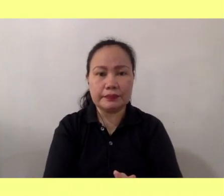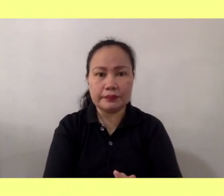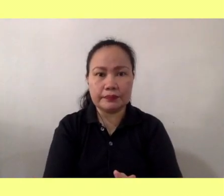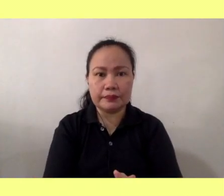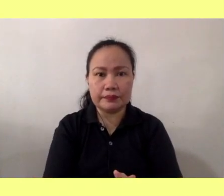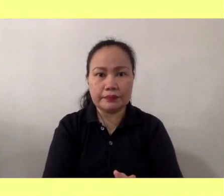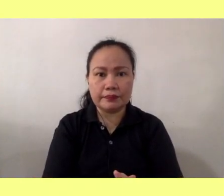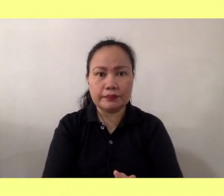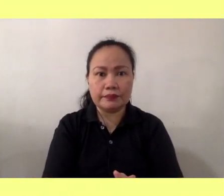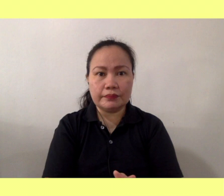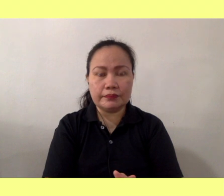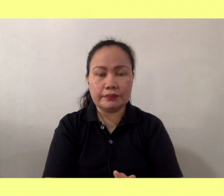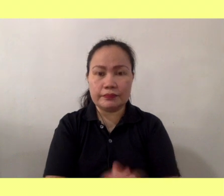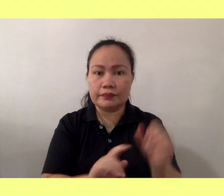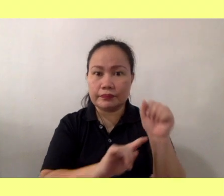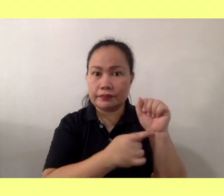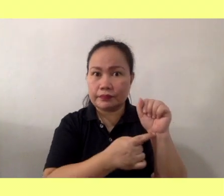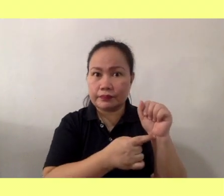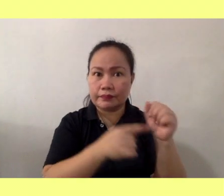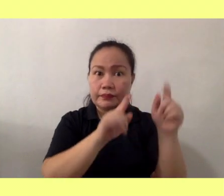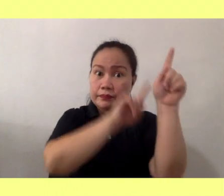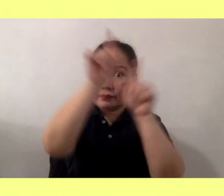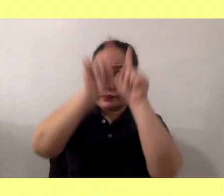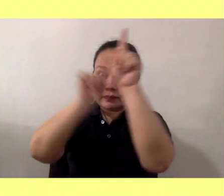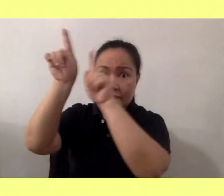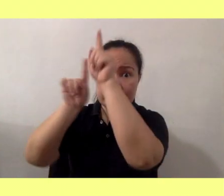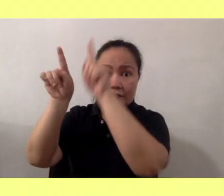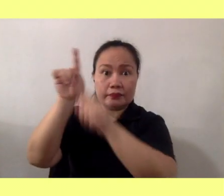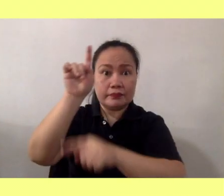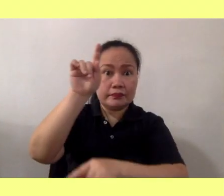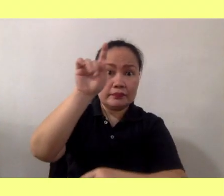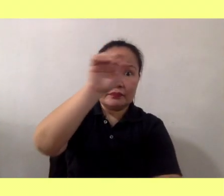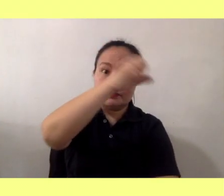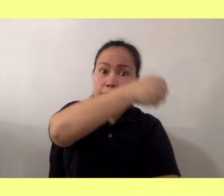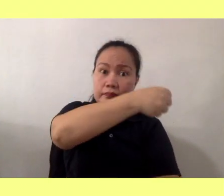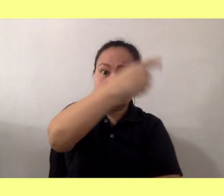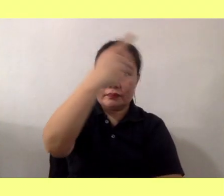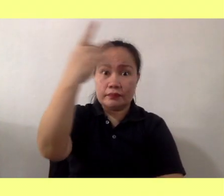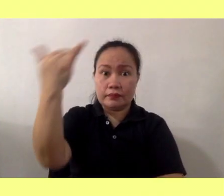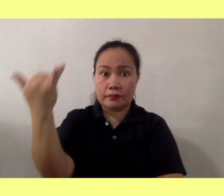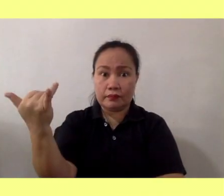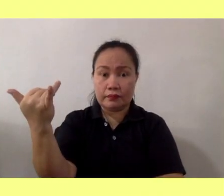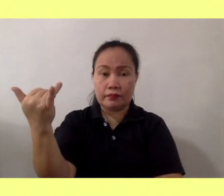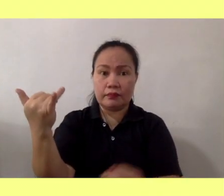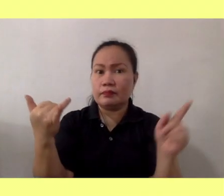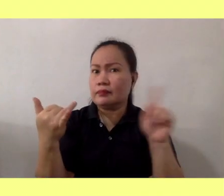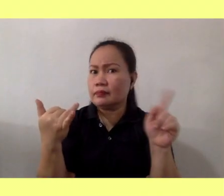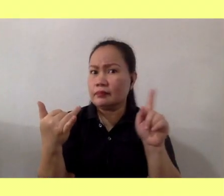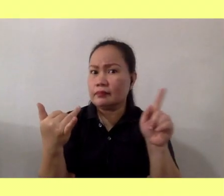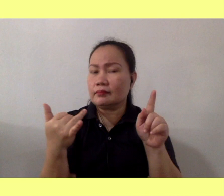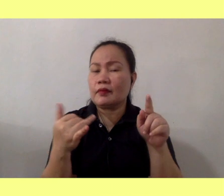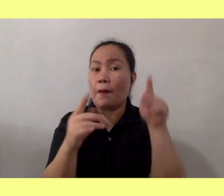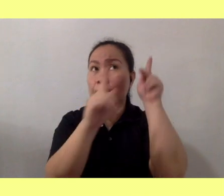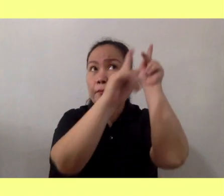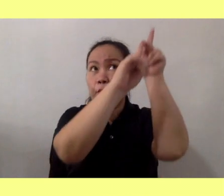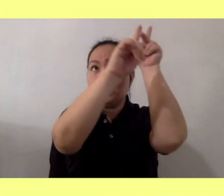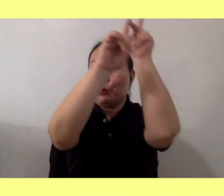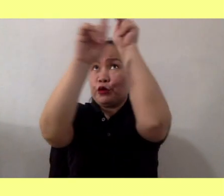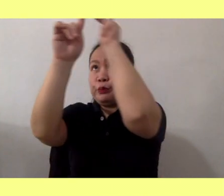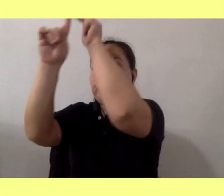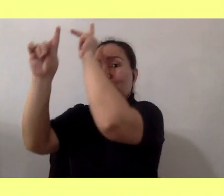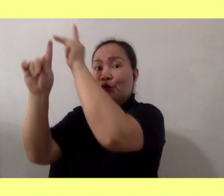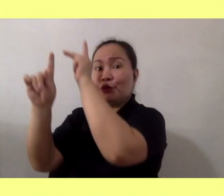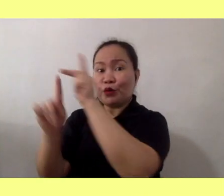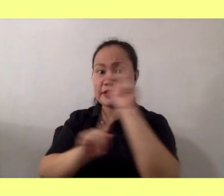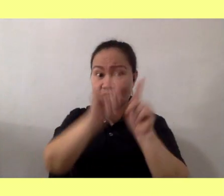objects. Okay? So, stars in the sky. If you will be looking at the sky, ang tingin natin sa stars,